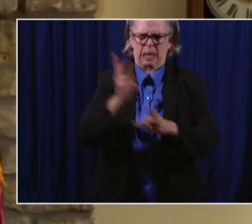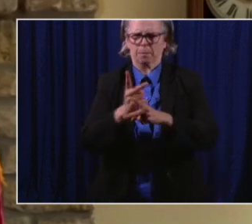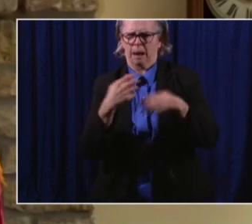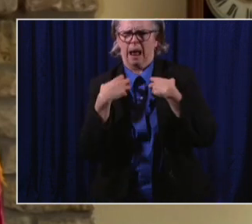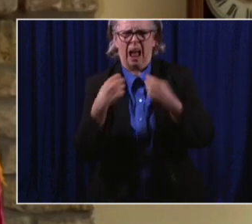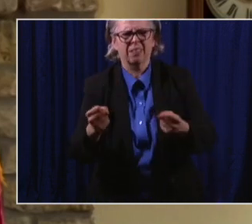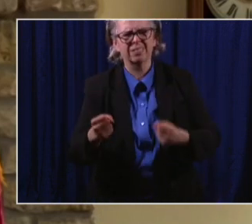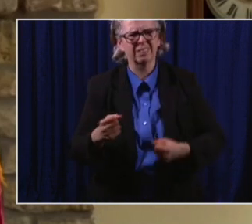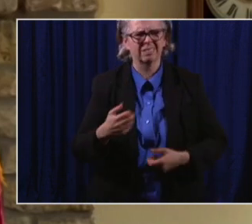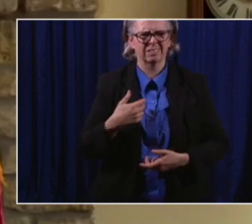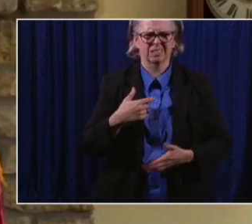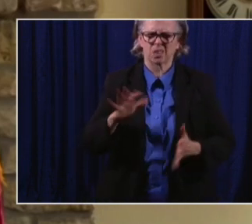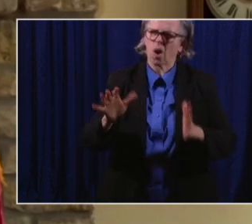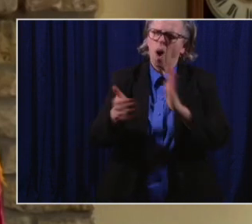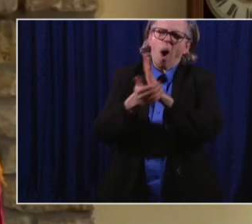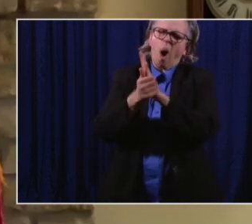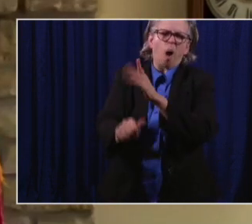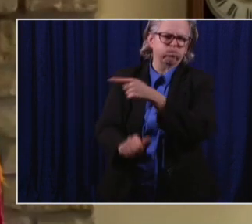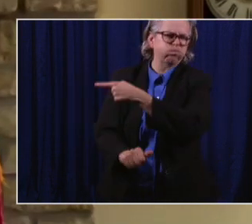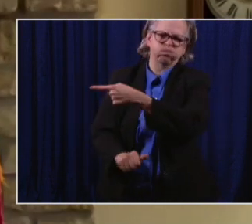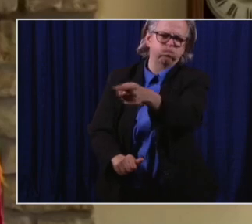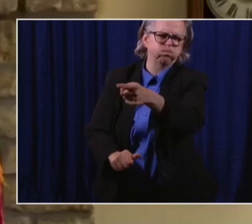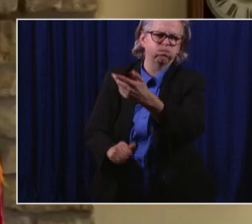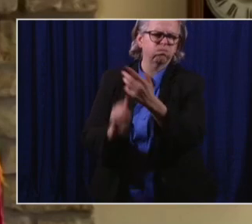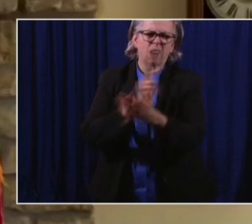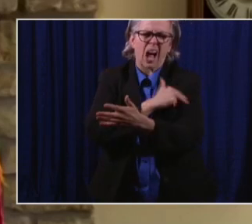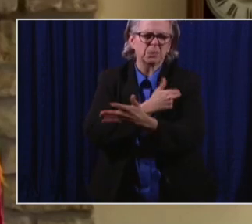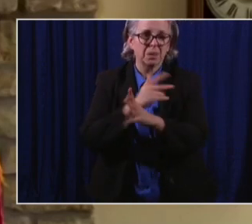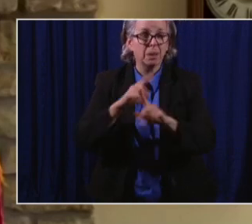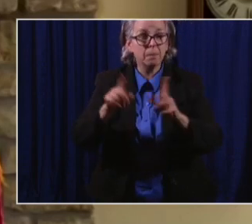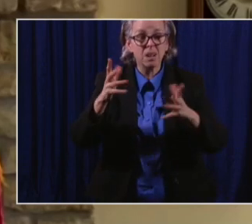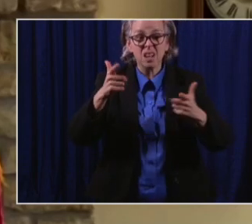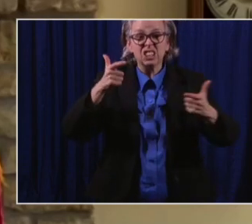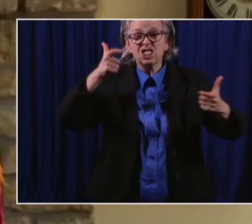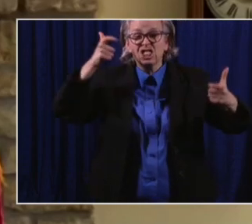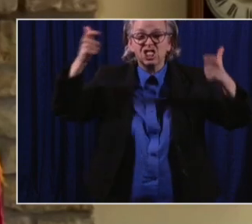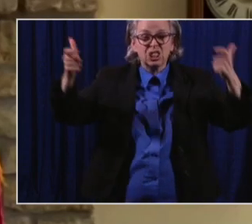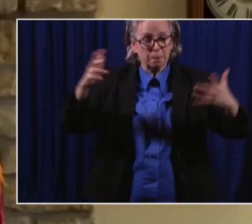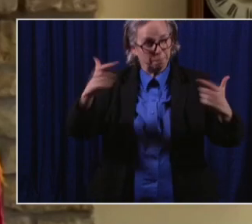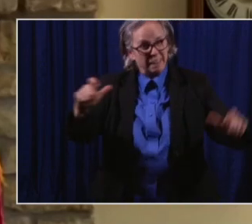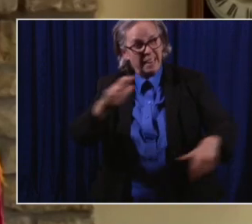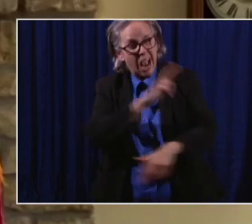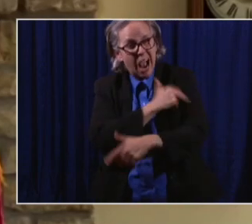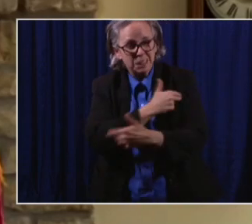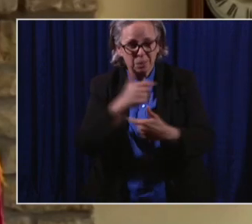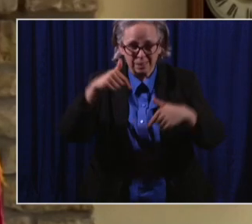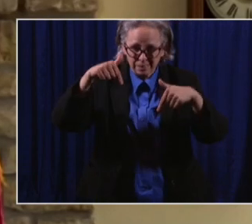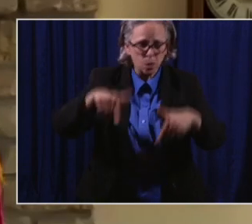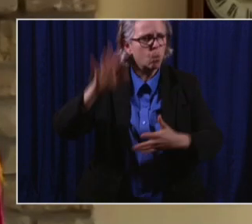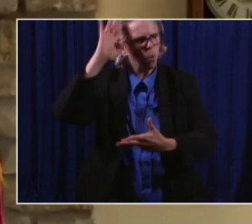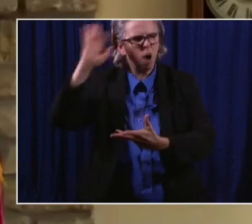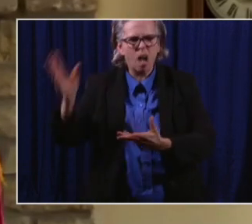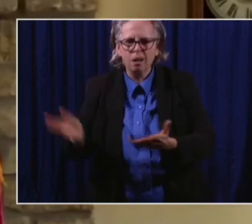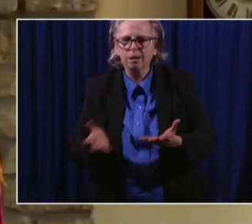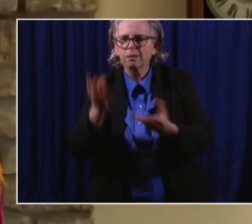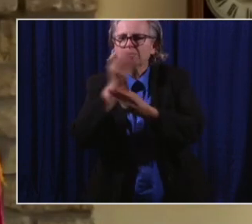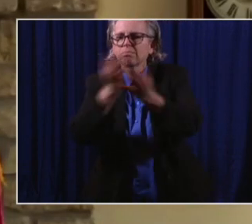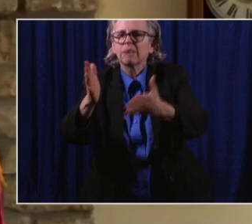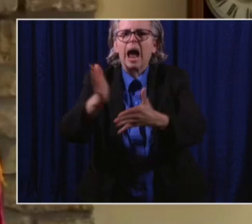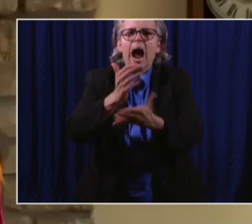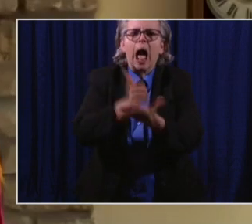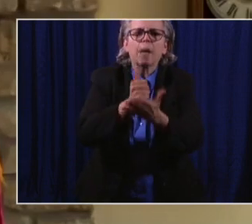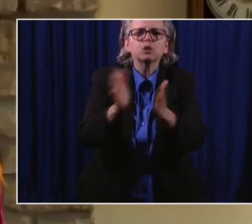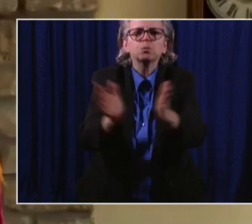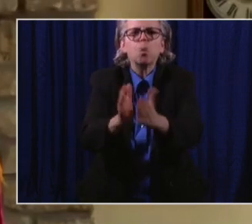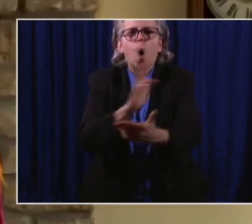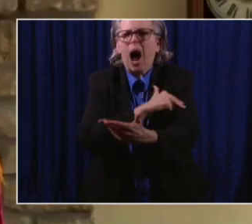good hospitals. And our bigger hospitals are sharing information with our smaller hospitals. We put